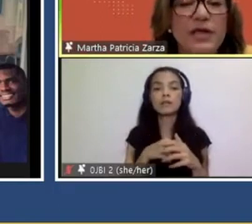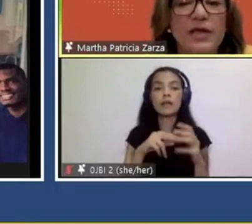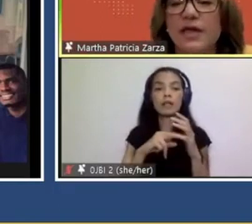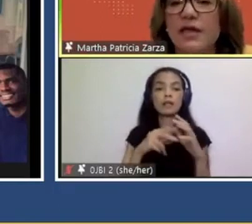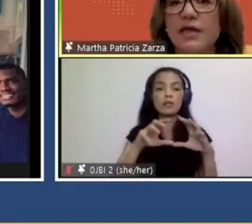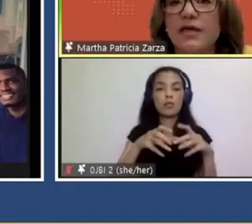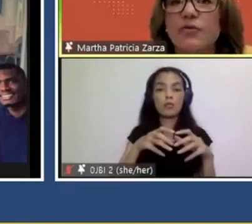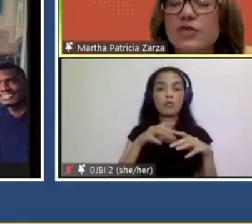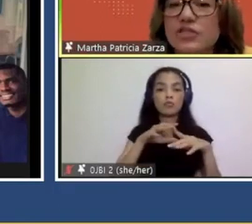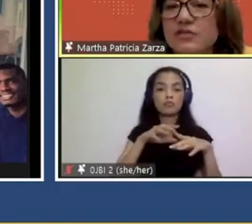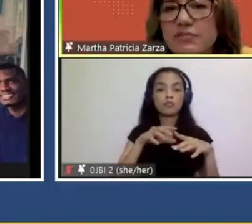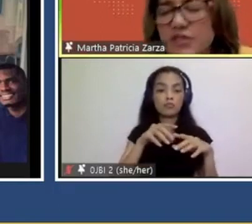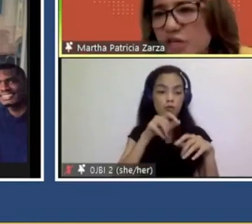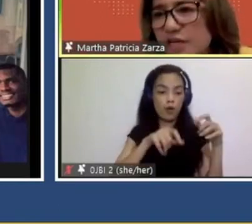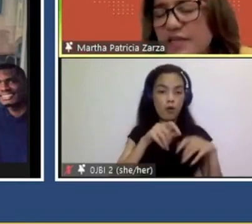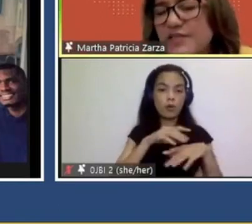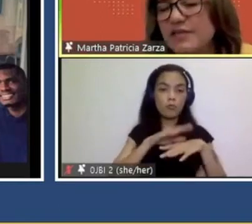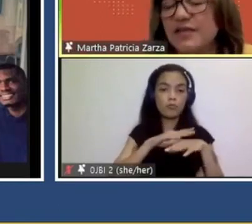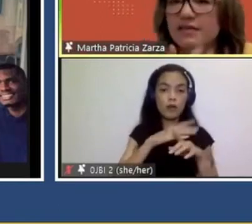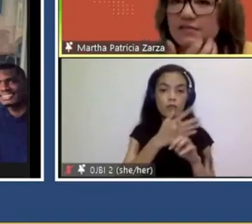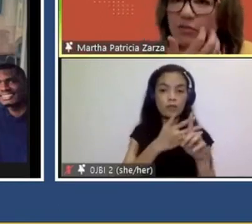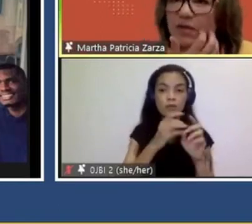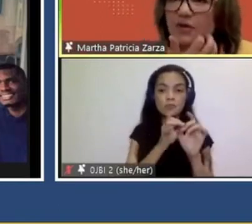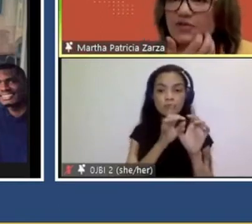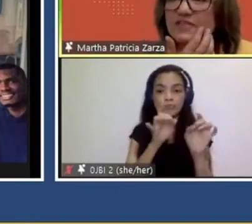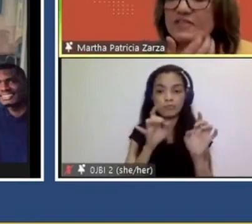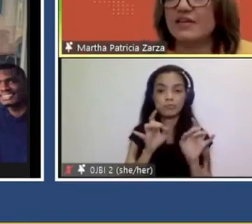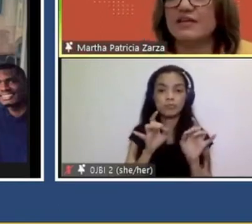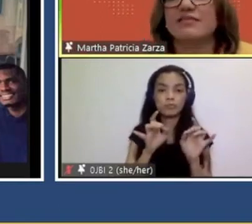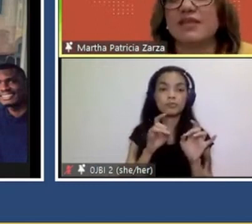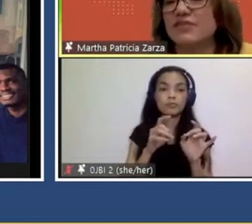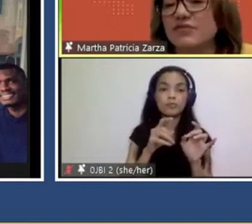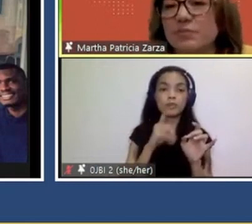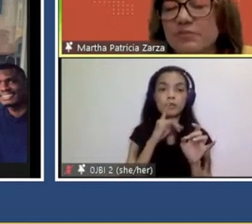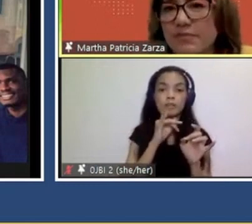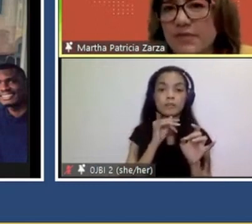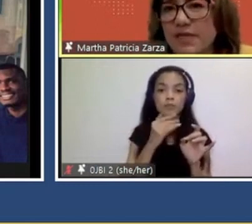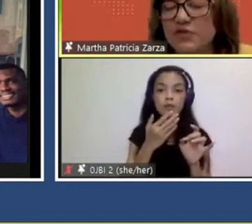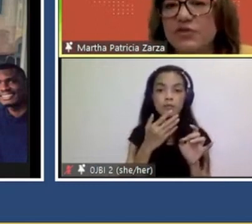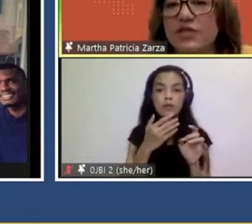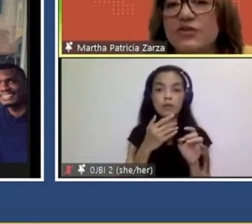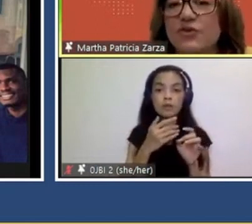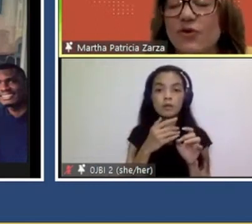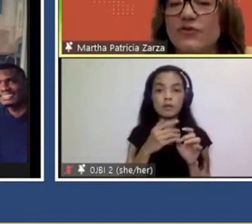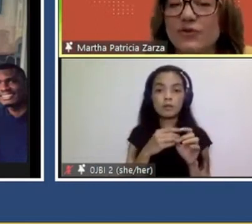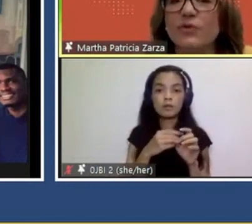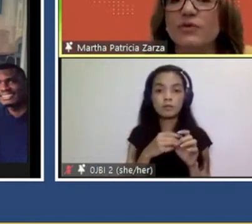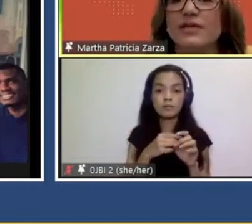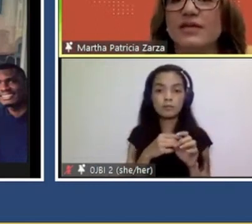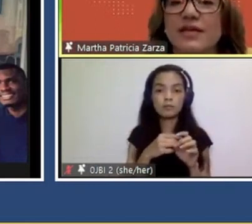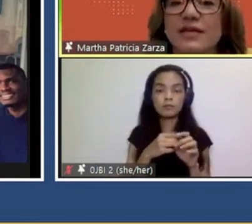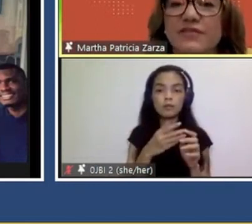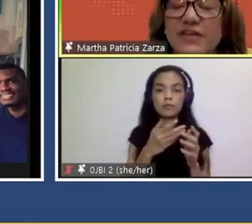group, which in general is the normal process that I'm sure that all of you